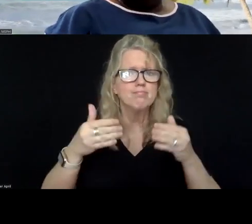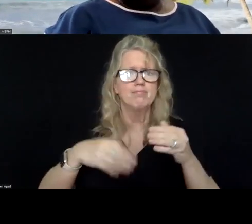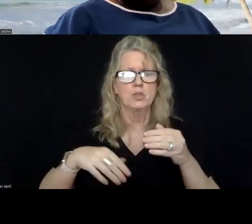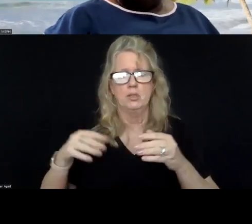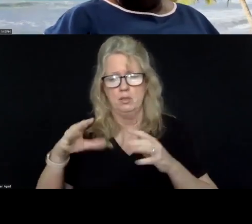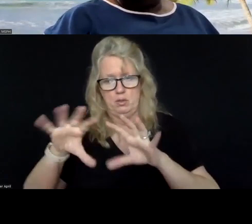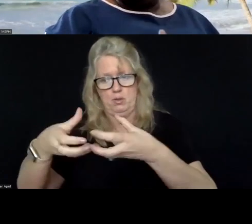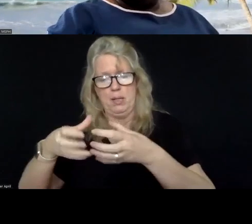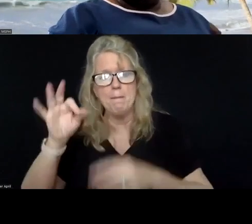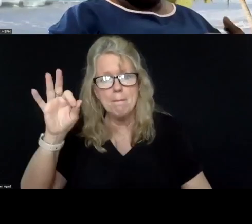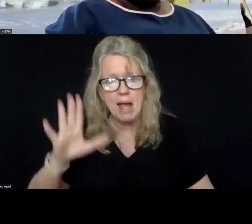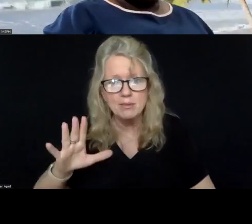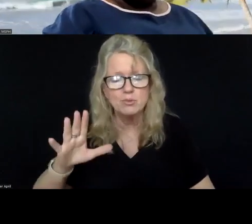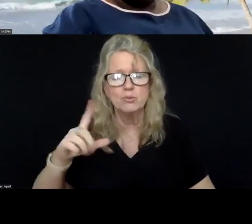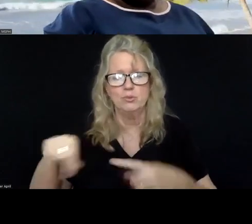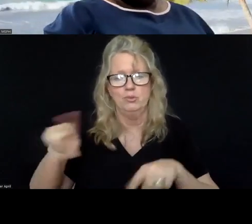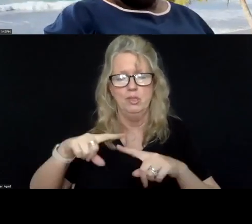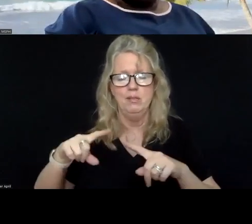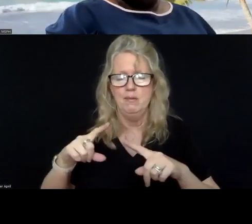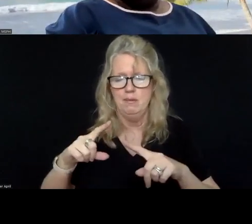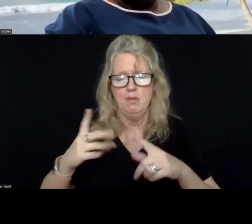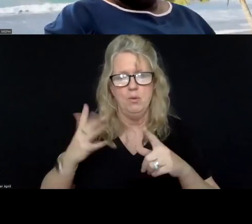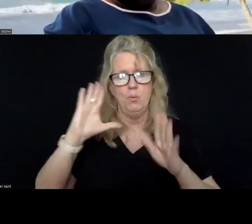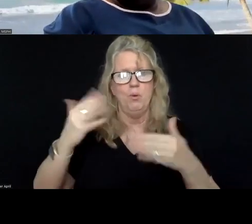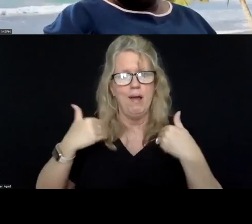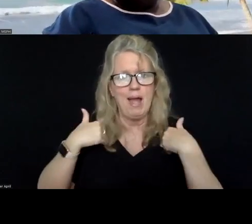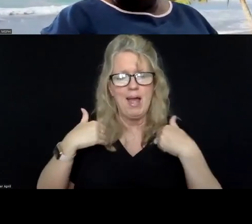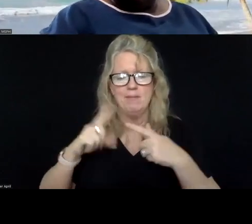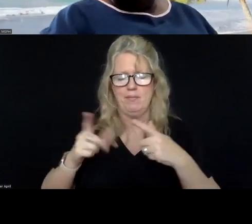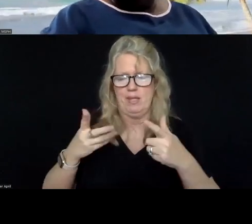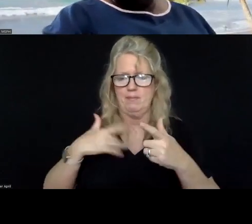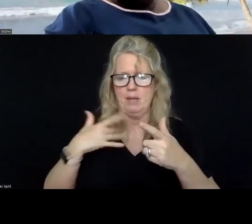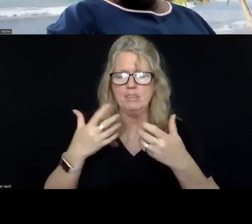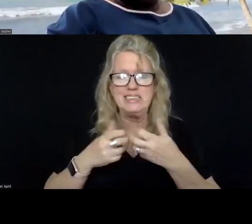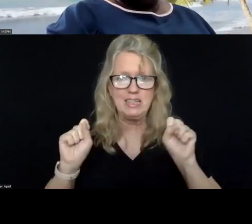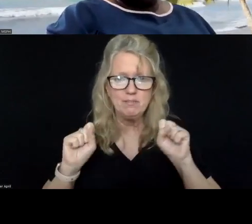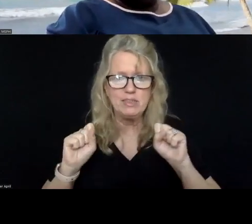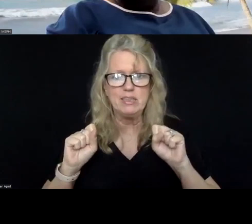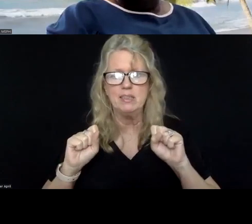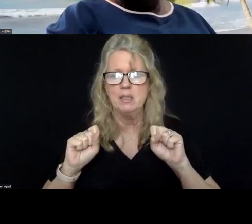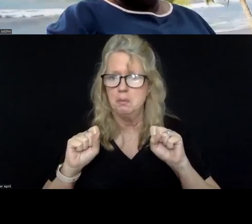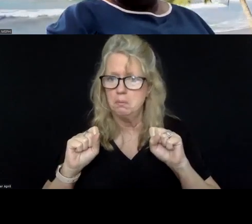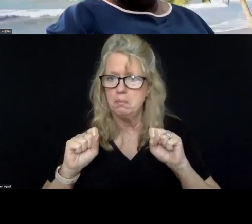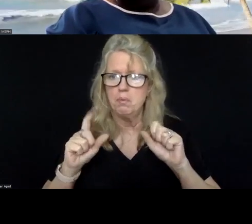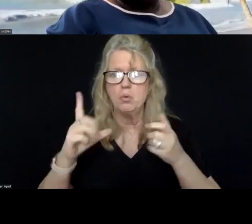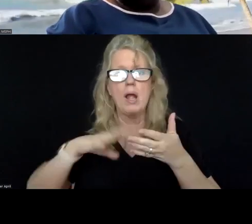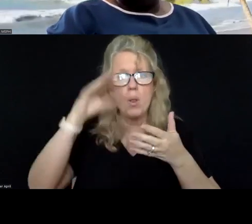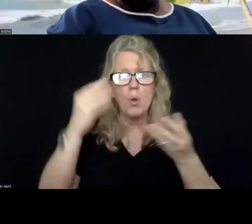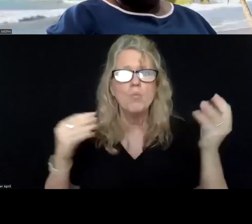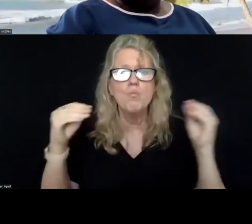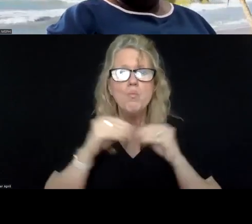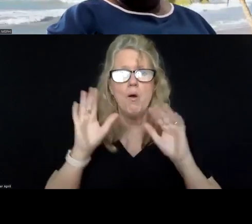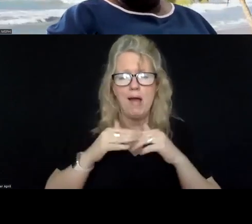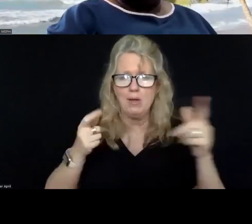pastors to have an atmosphere of safety so that they can learn more about how to